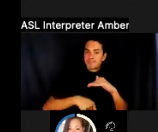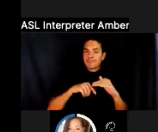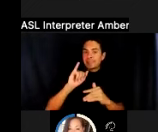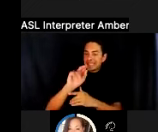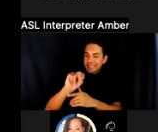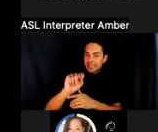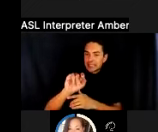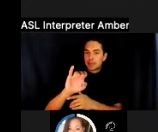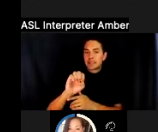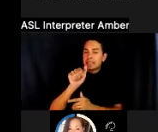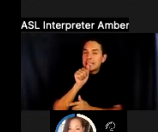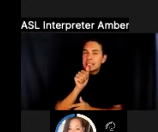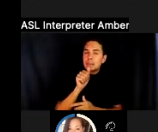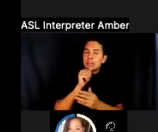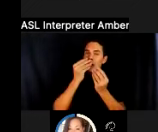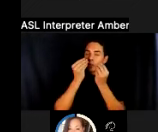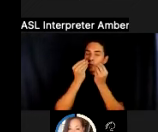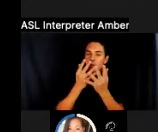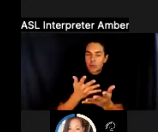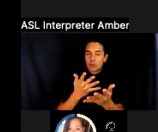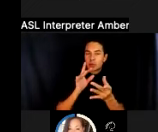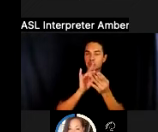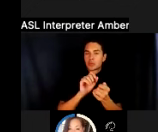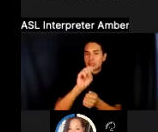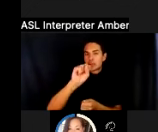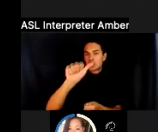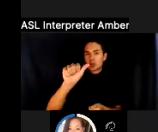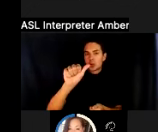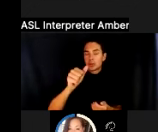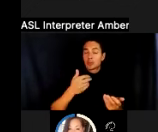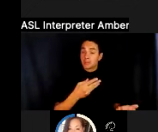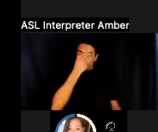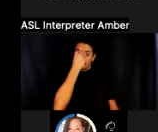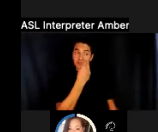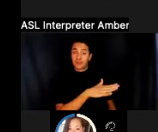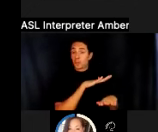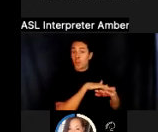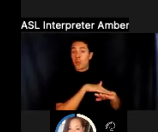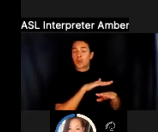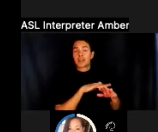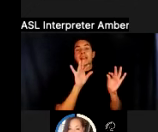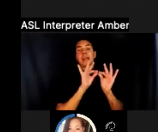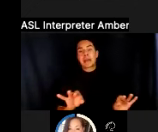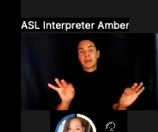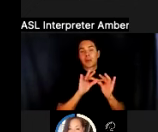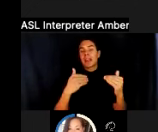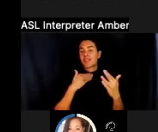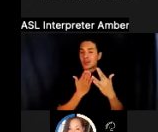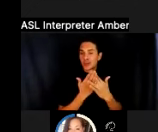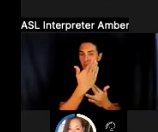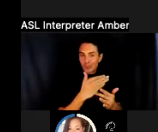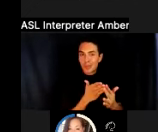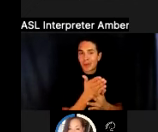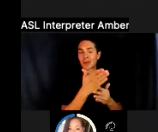conversations about the incident of sexual assault. So it's really important to have open and transparent